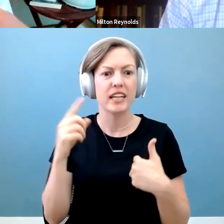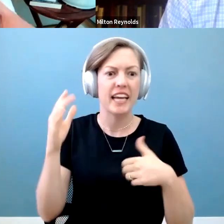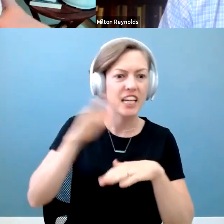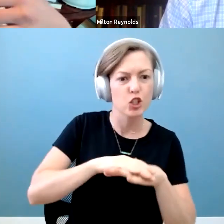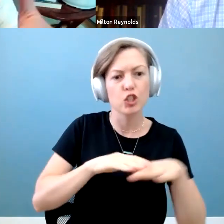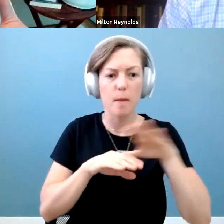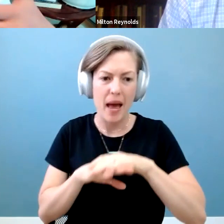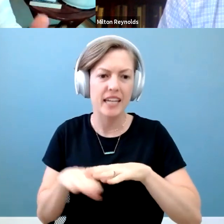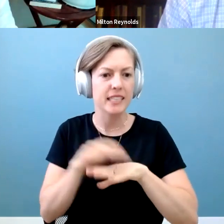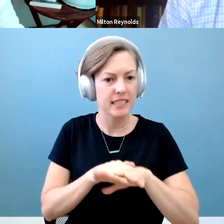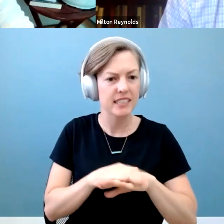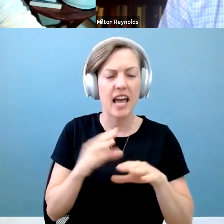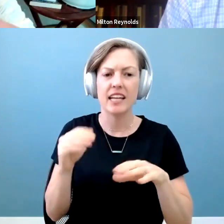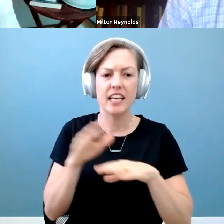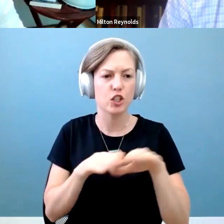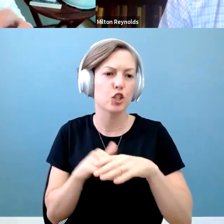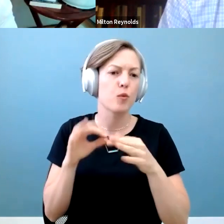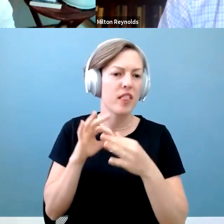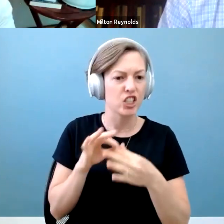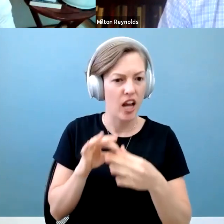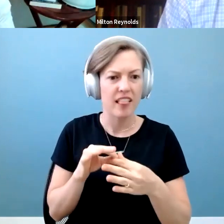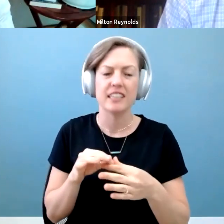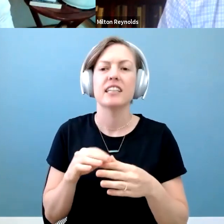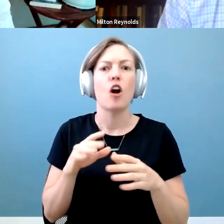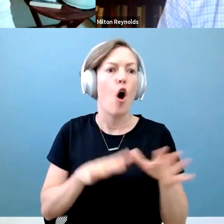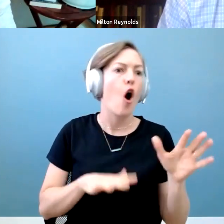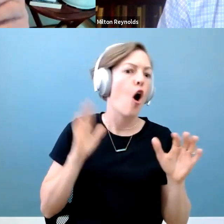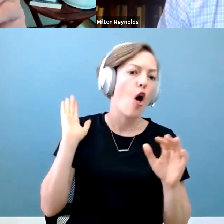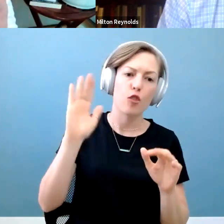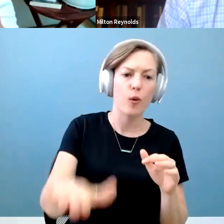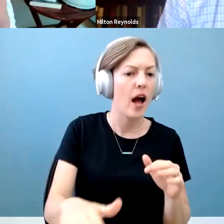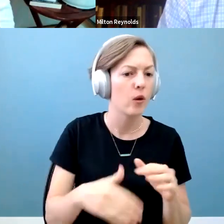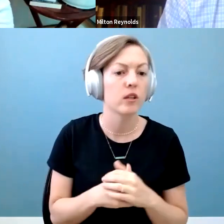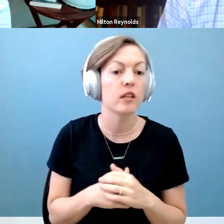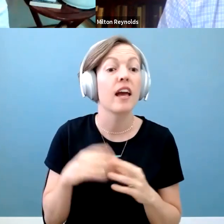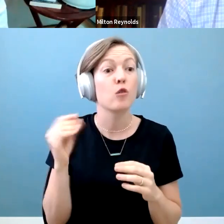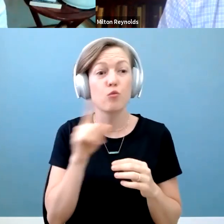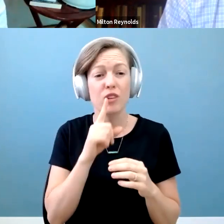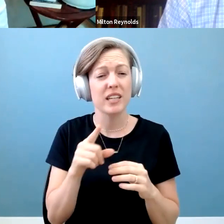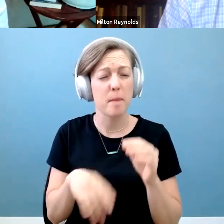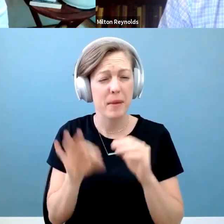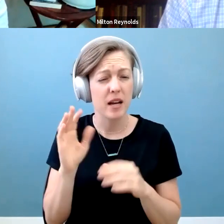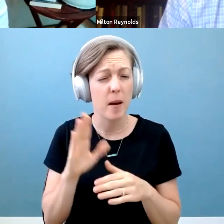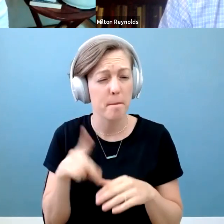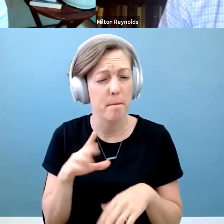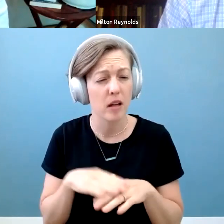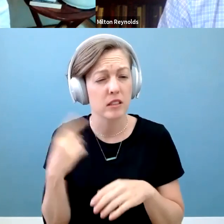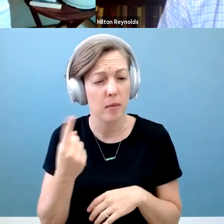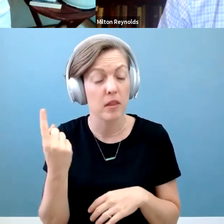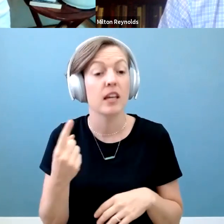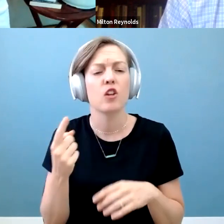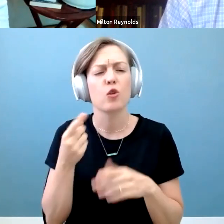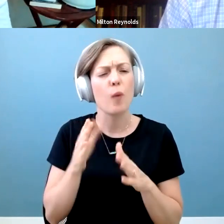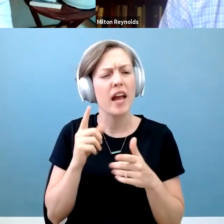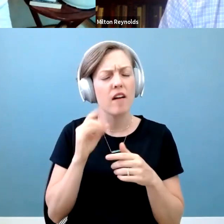and relationality all throughout. And really, just to pick up on something, that there's a way of talking